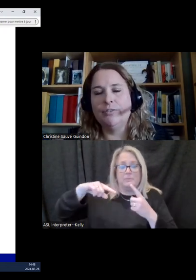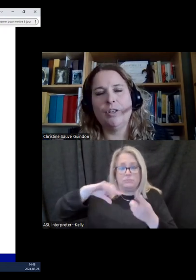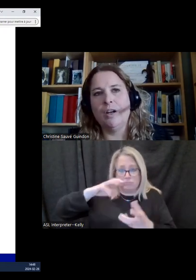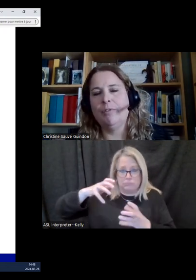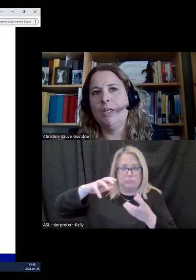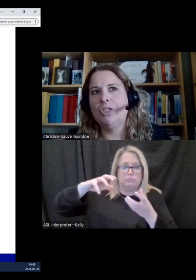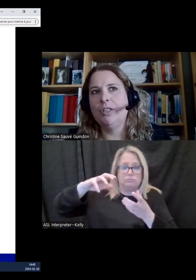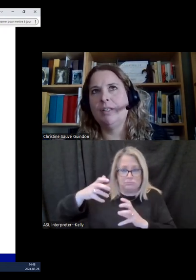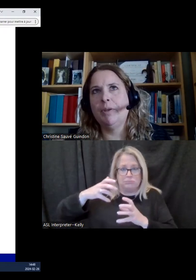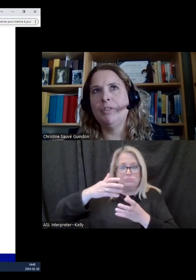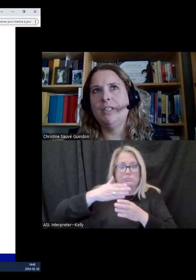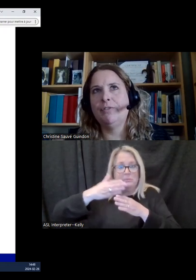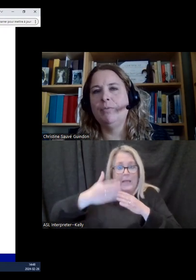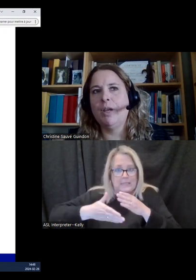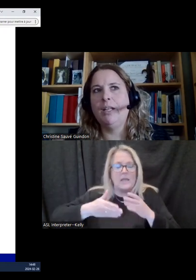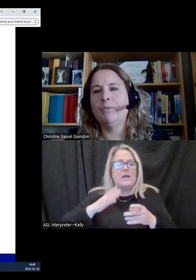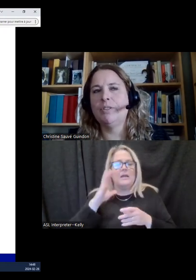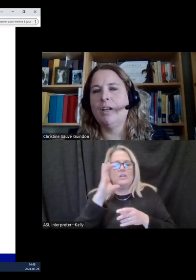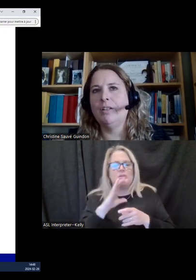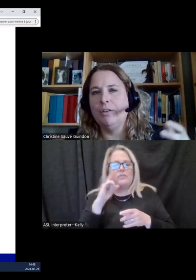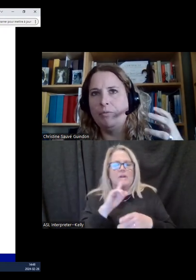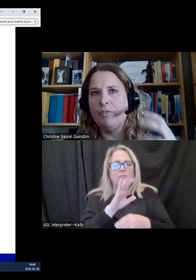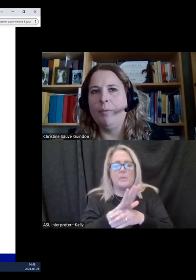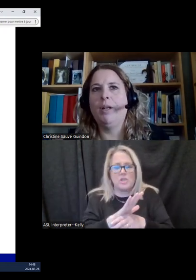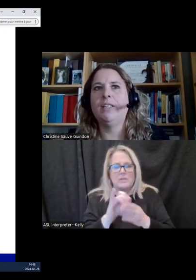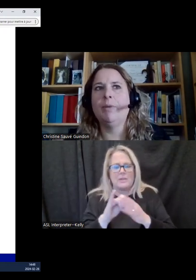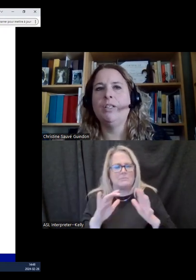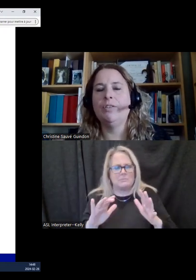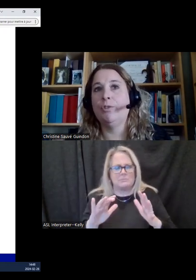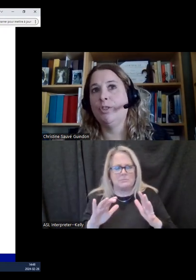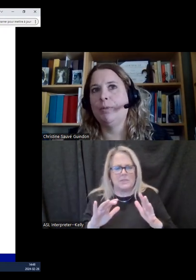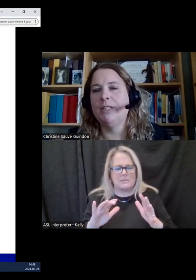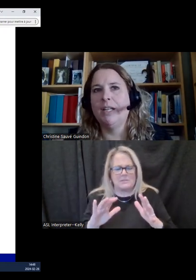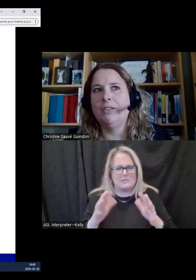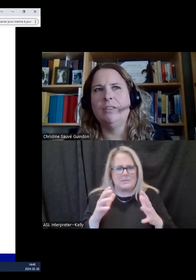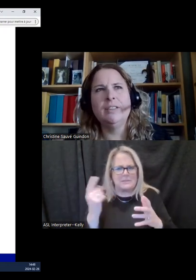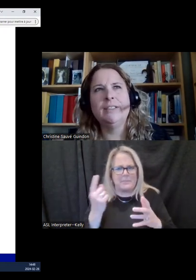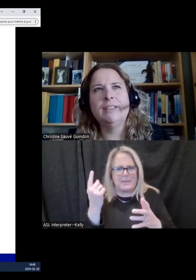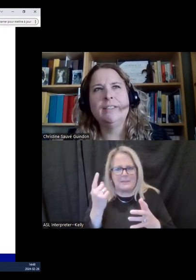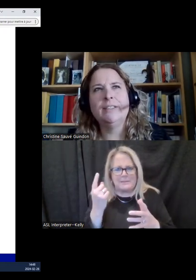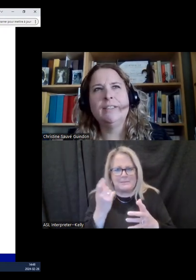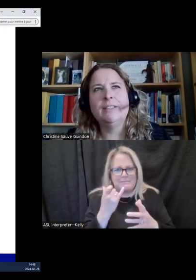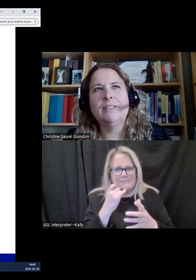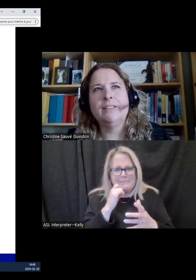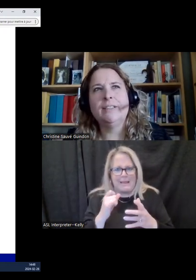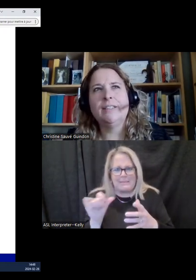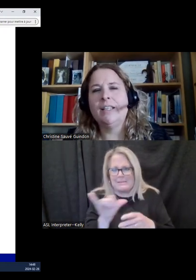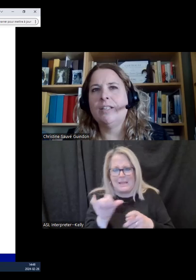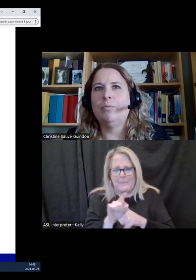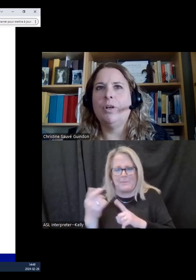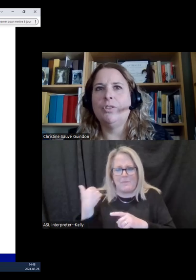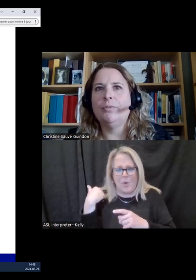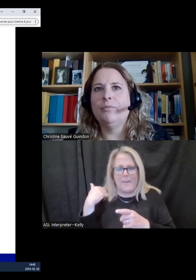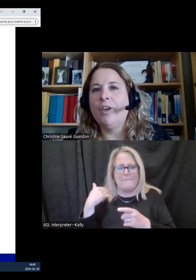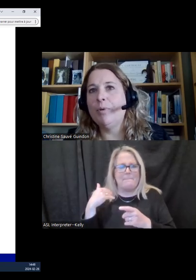looked for confirmation. Something was different, right? It was not vibrating as much during the spin cycle. I think